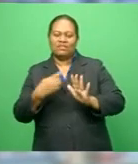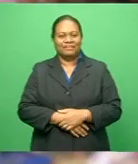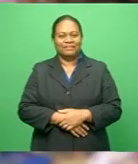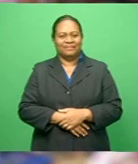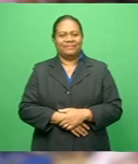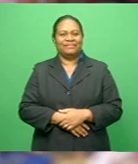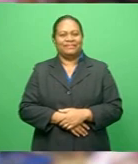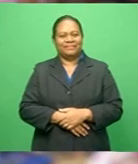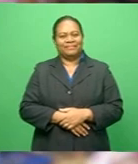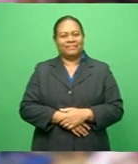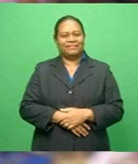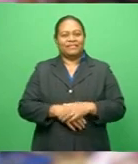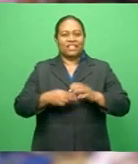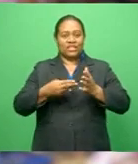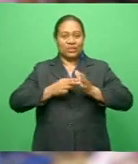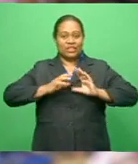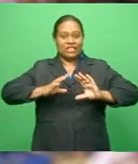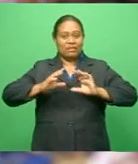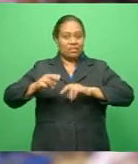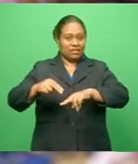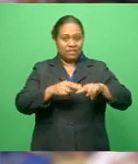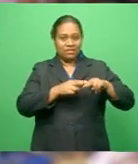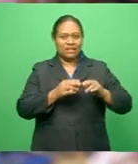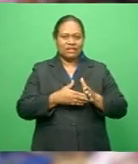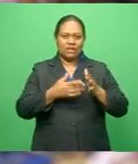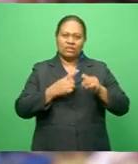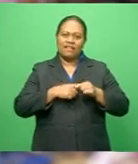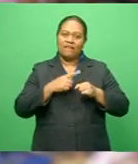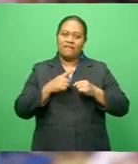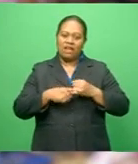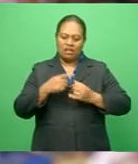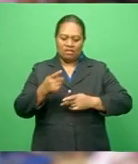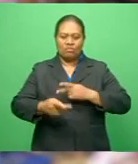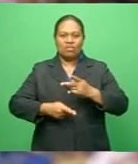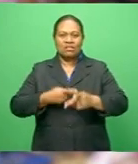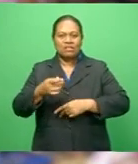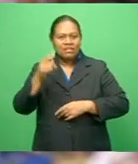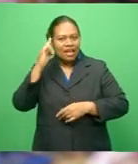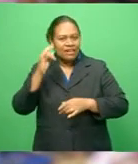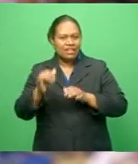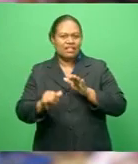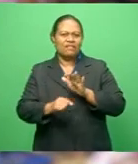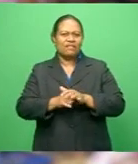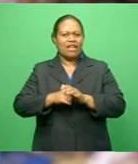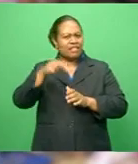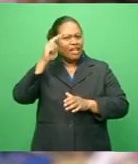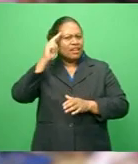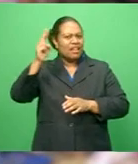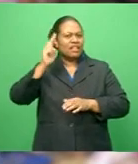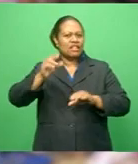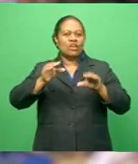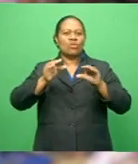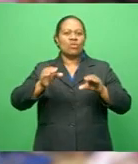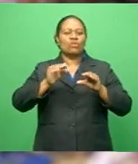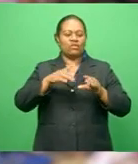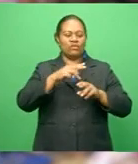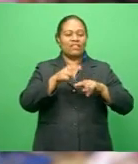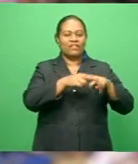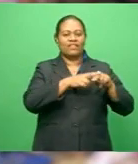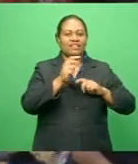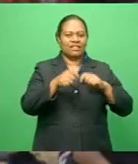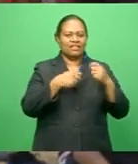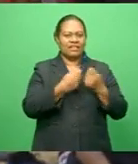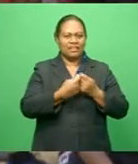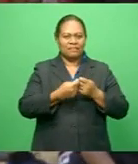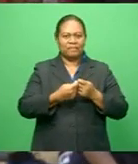Jamshedpur. Netball Fiji is in the final stages of identifying a national coach for the Fiji Pearl squad.